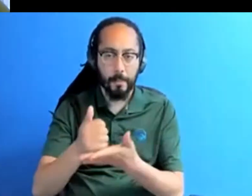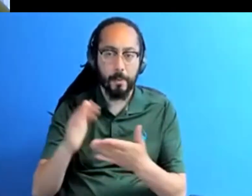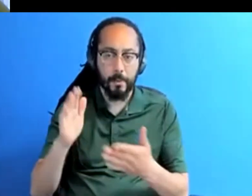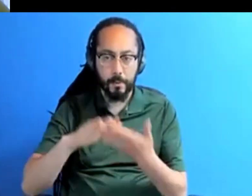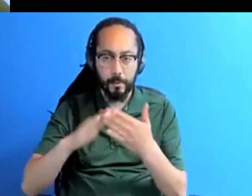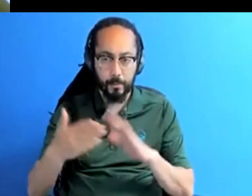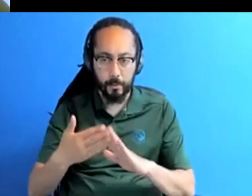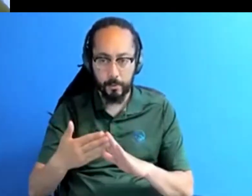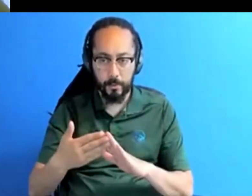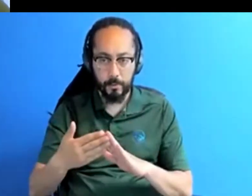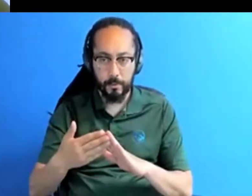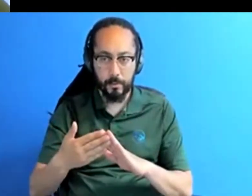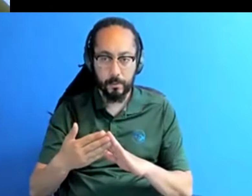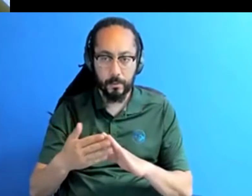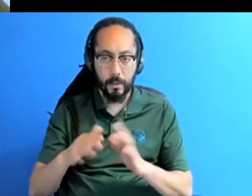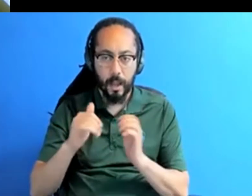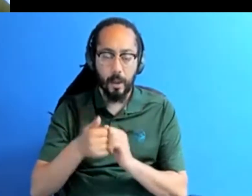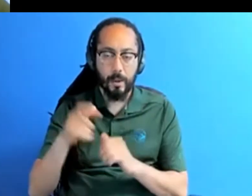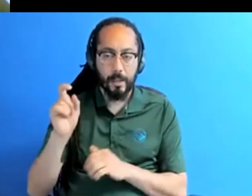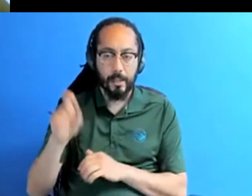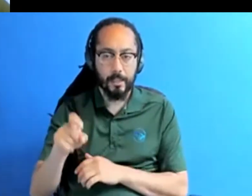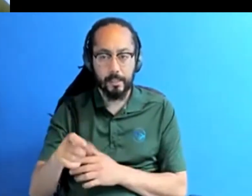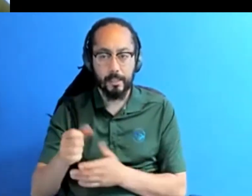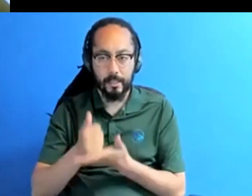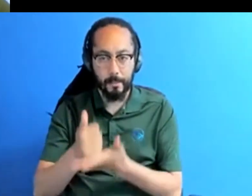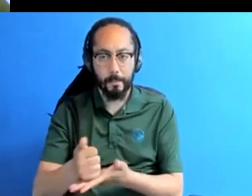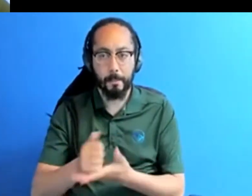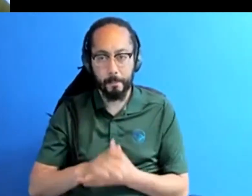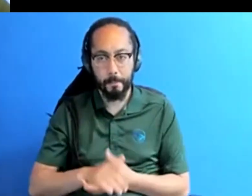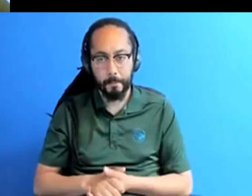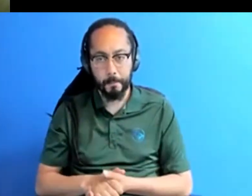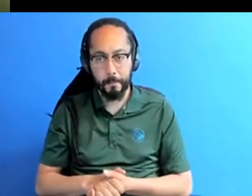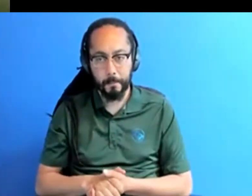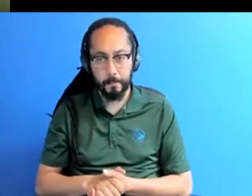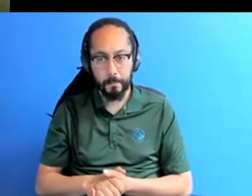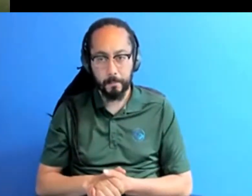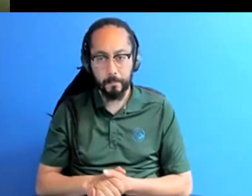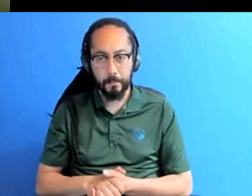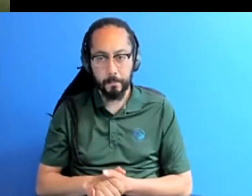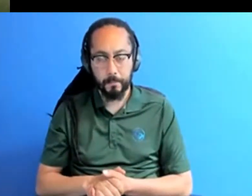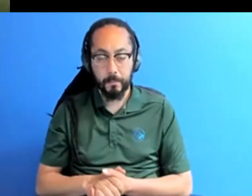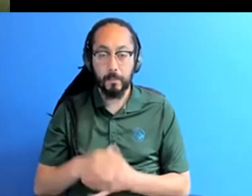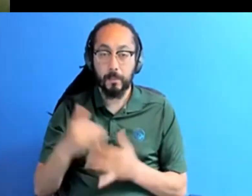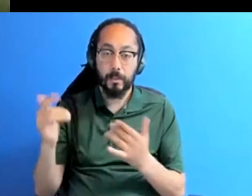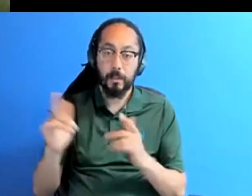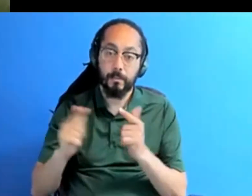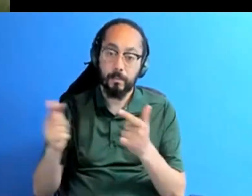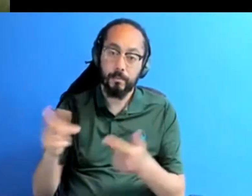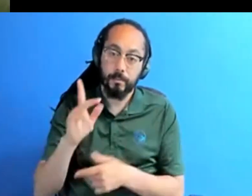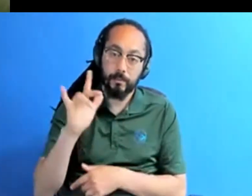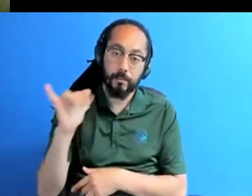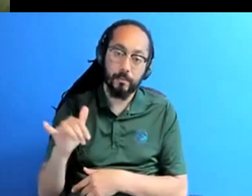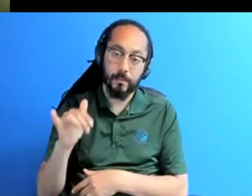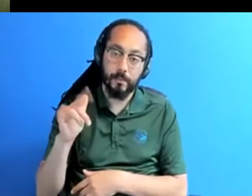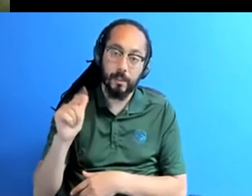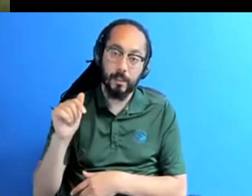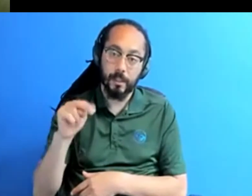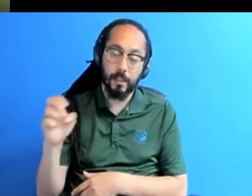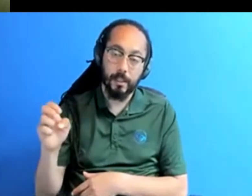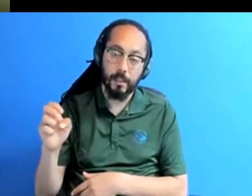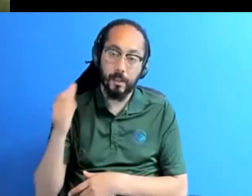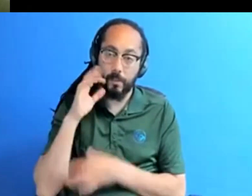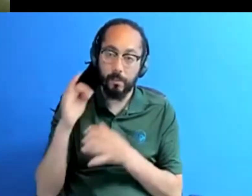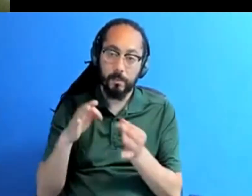that it needs assistance. So with that, I would like to throw to Lynne Ashton to go through our